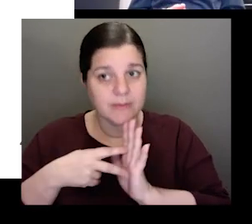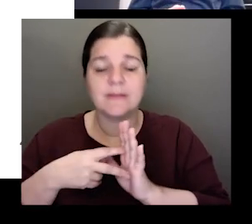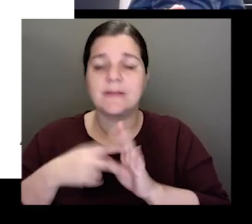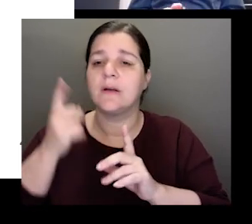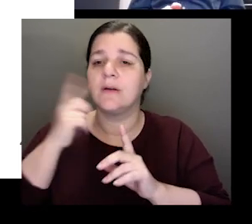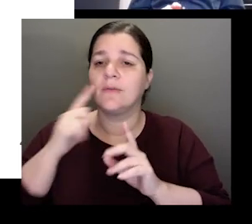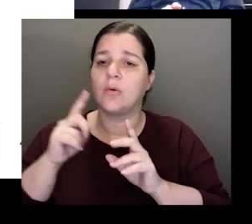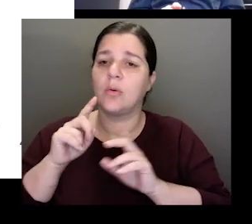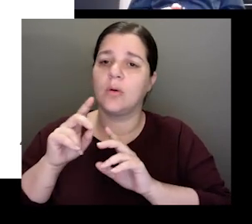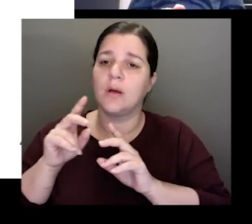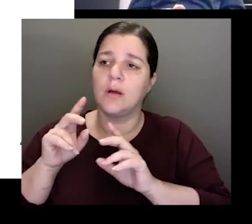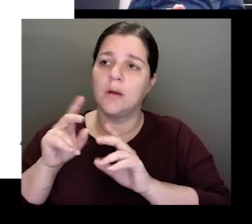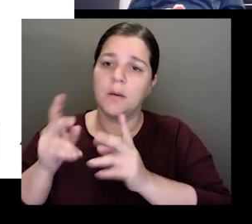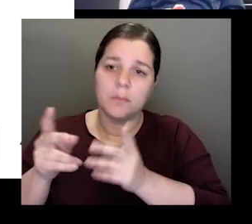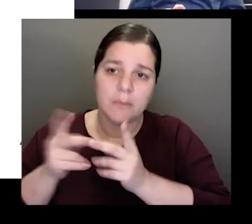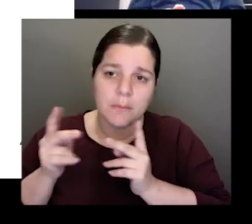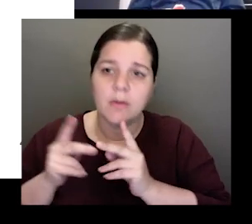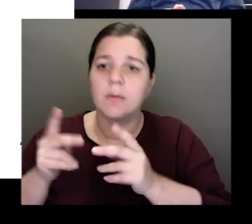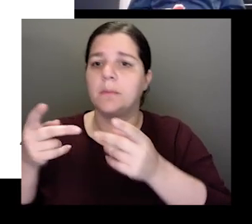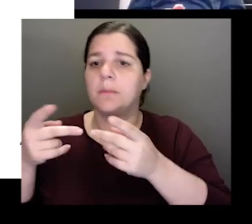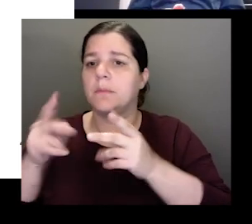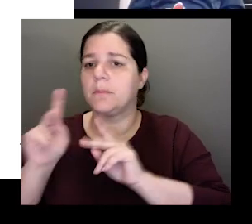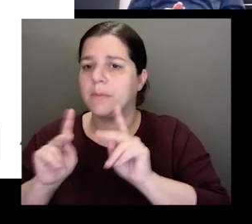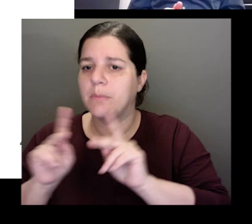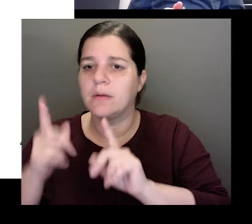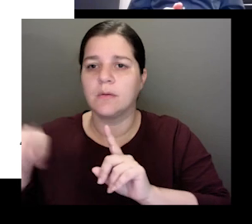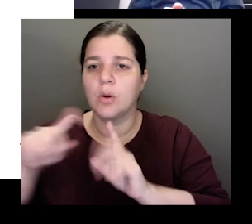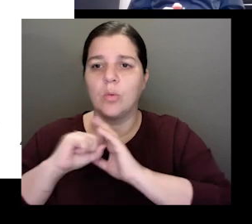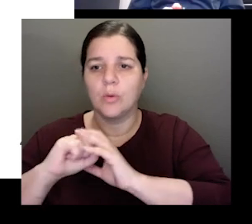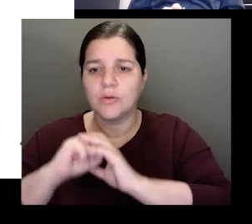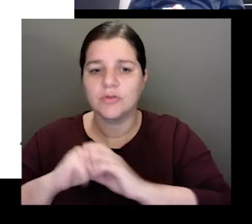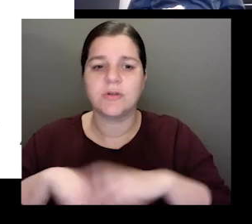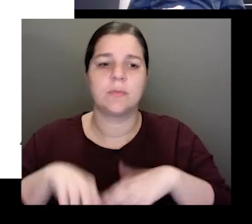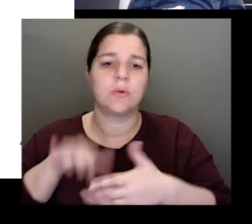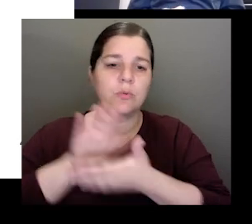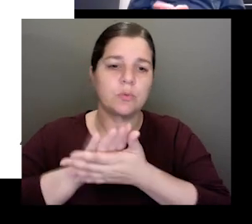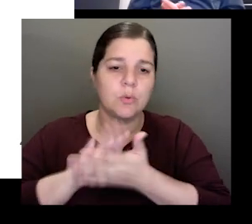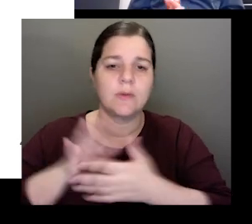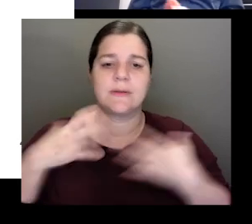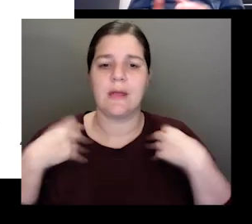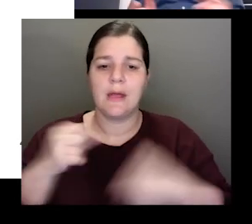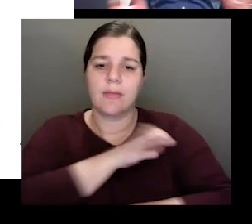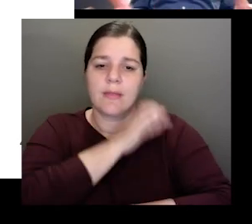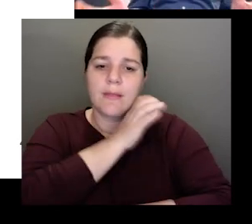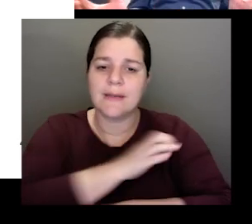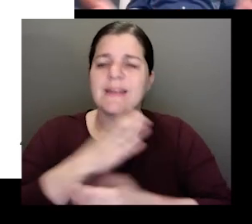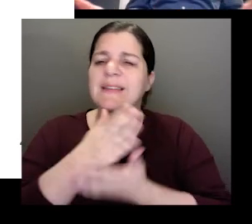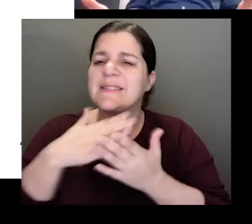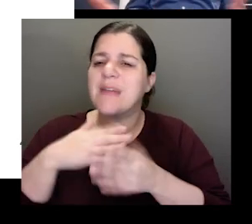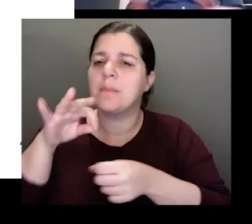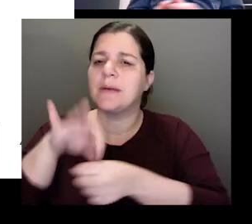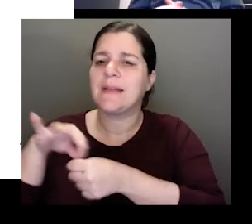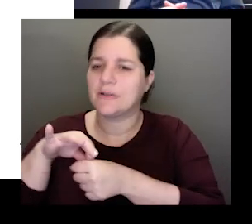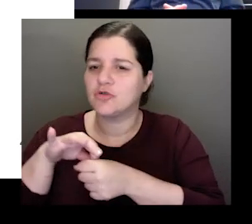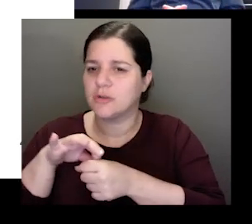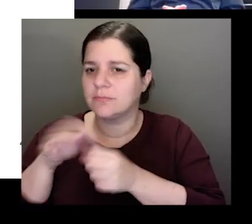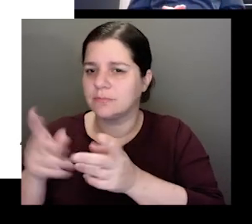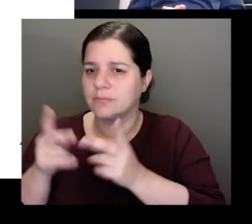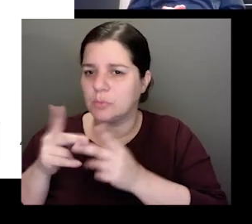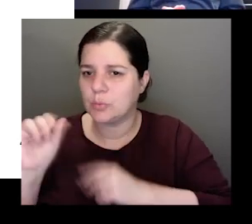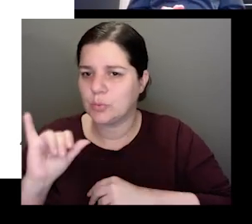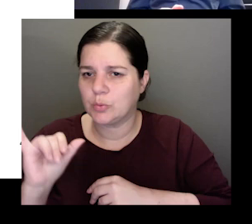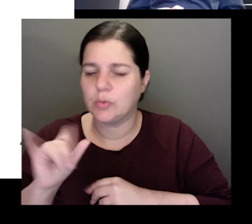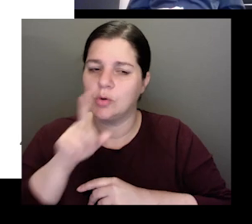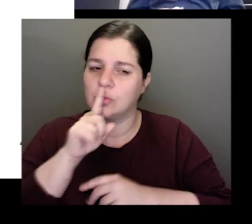of worship, schools, health clinics, and certain election facilities. The assessments are really built around